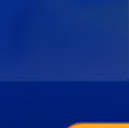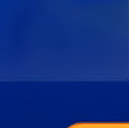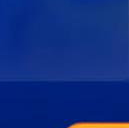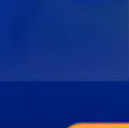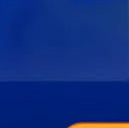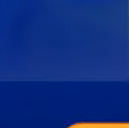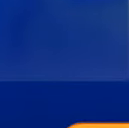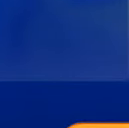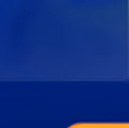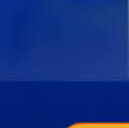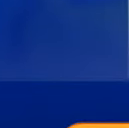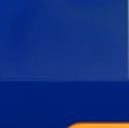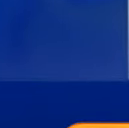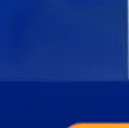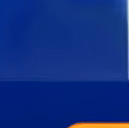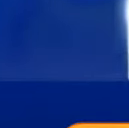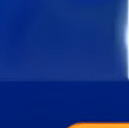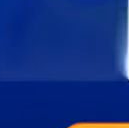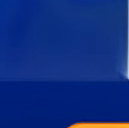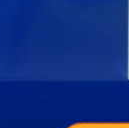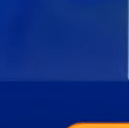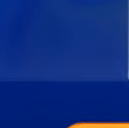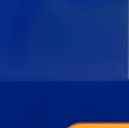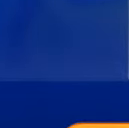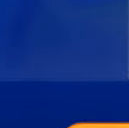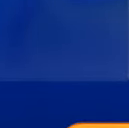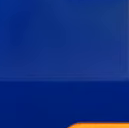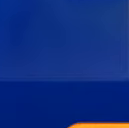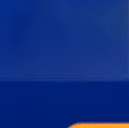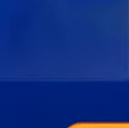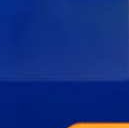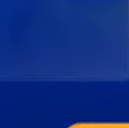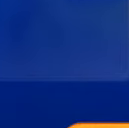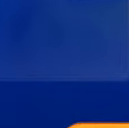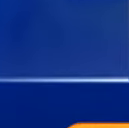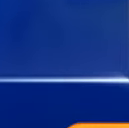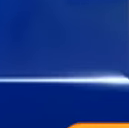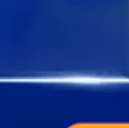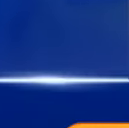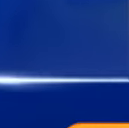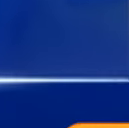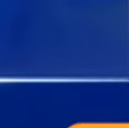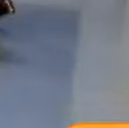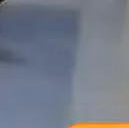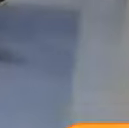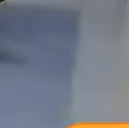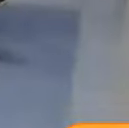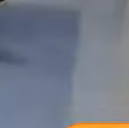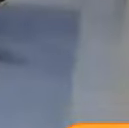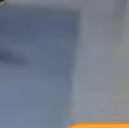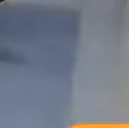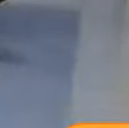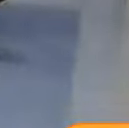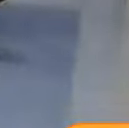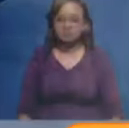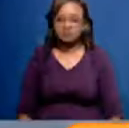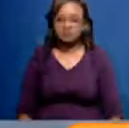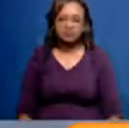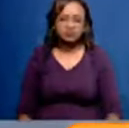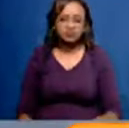of graduates. Secondly, what legacy does he intend to leave behind? We spoke about that. But on that point